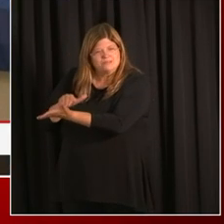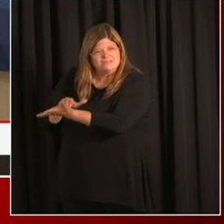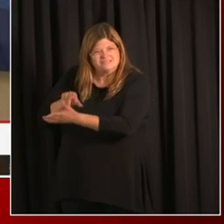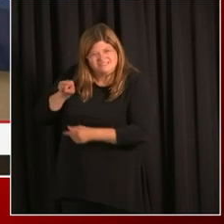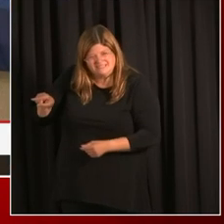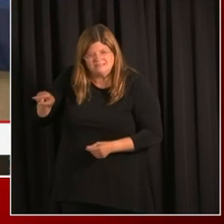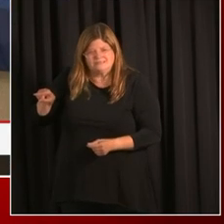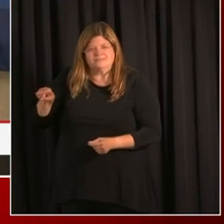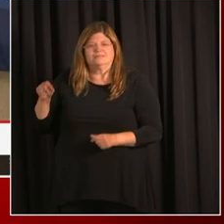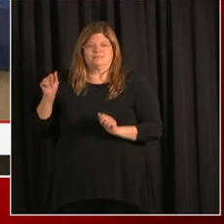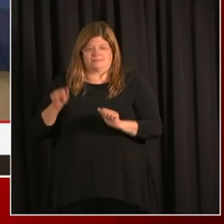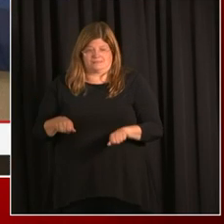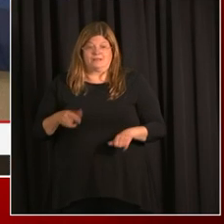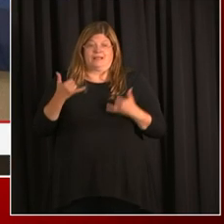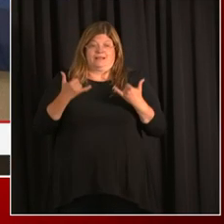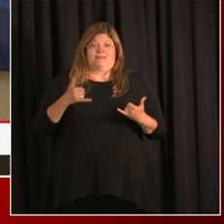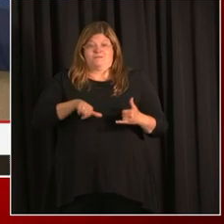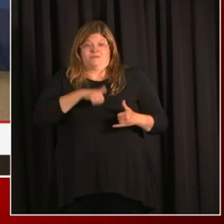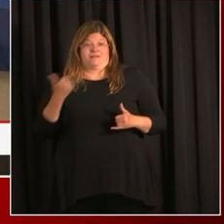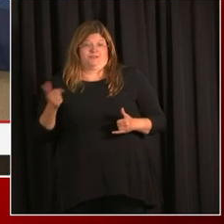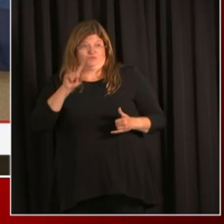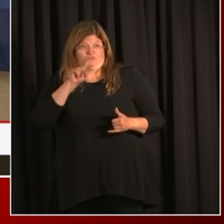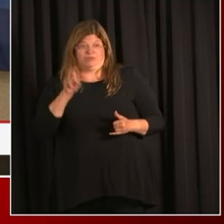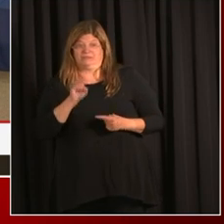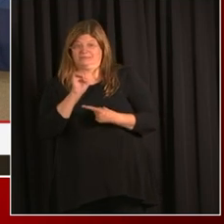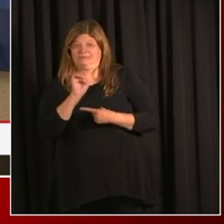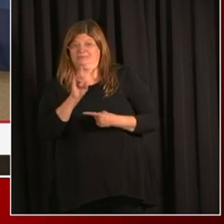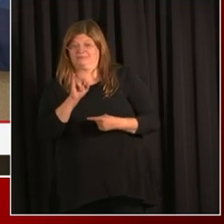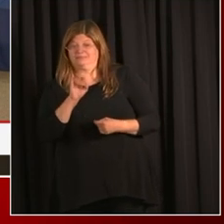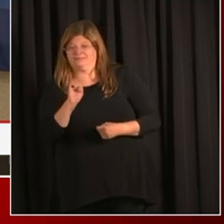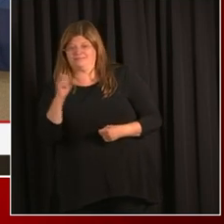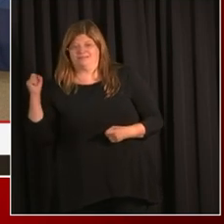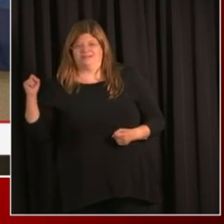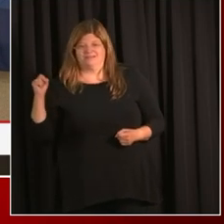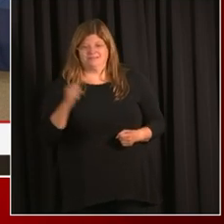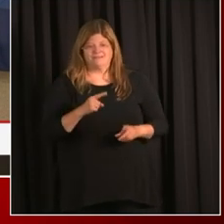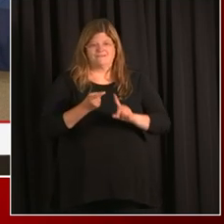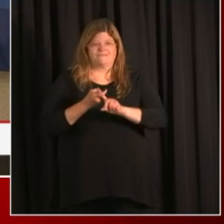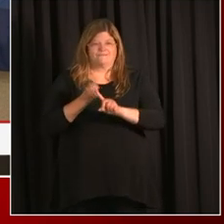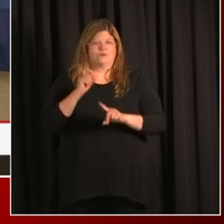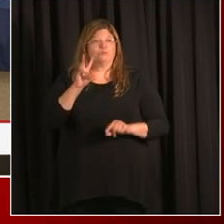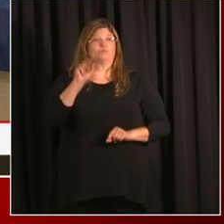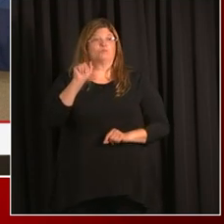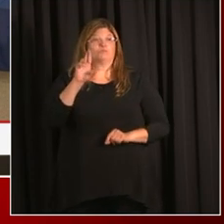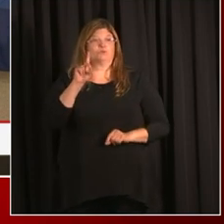going to go to Eddie from Ward 2. Eddie, your line is unmuted.